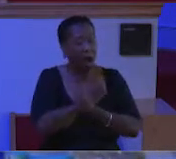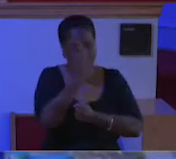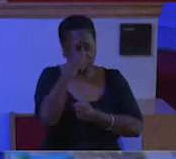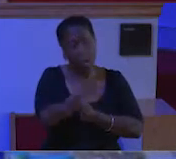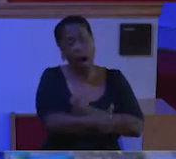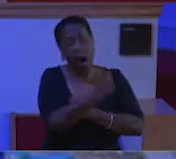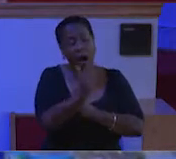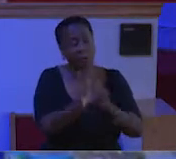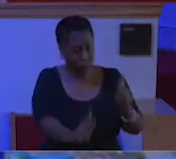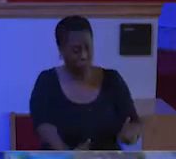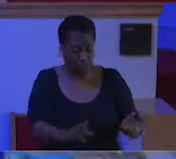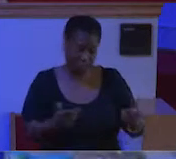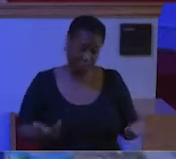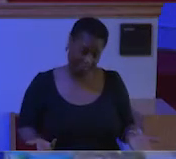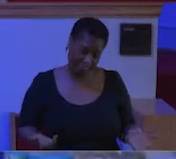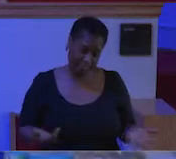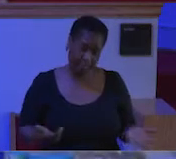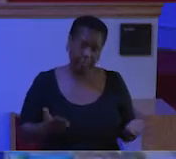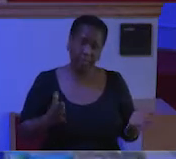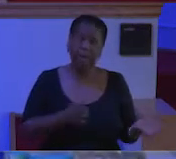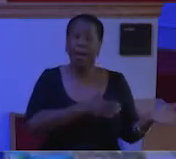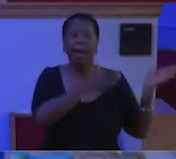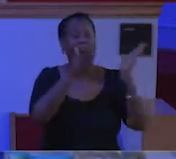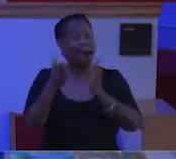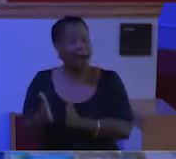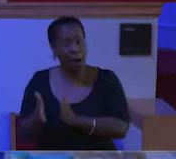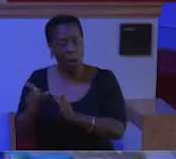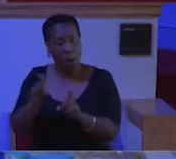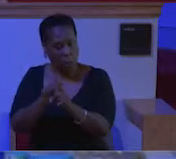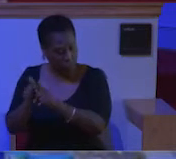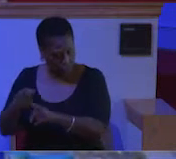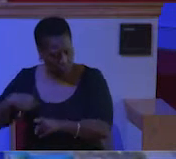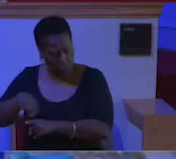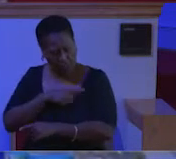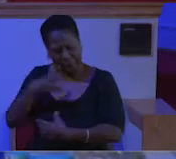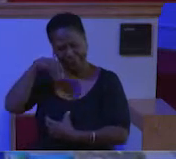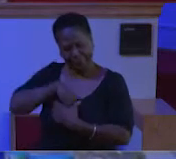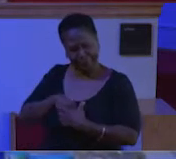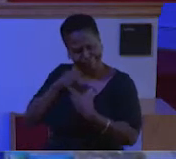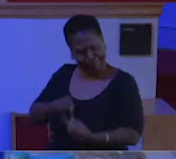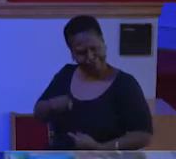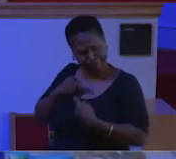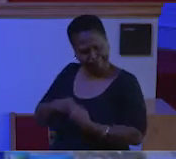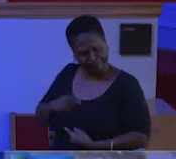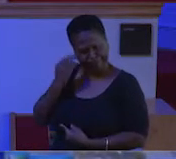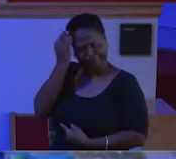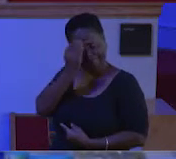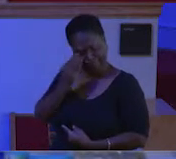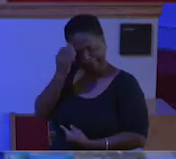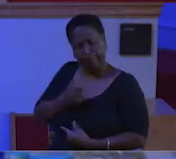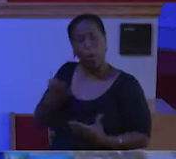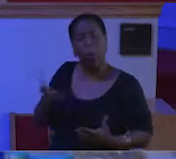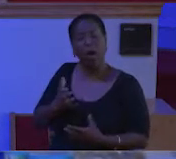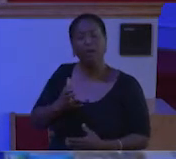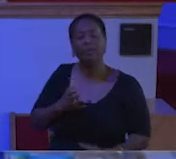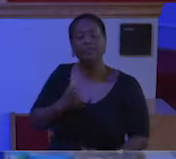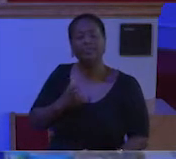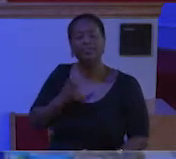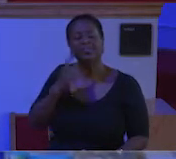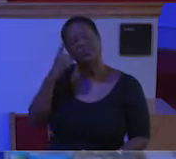other. And then we battle also that demon of